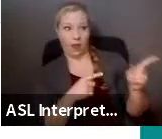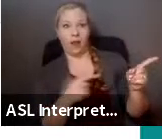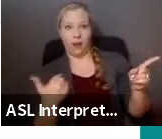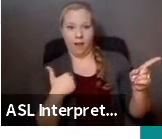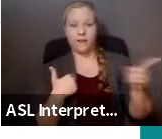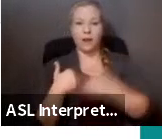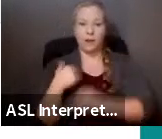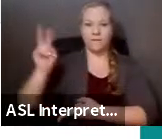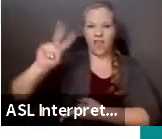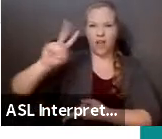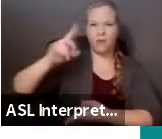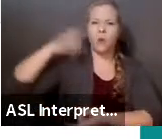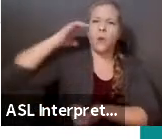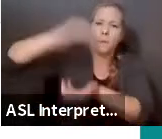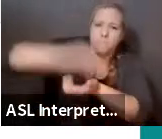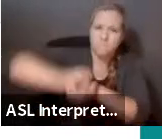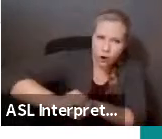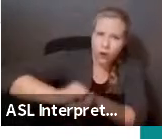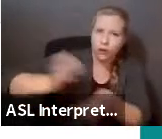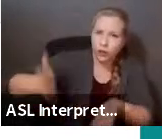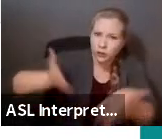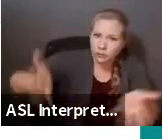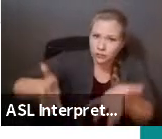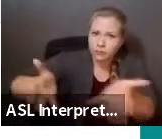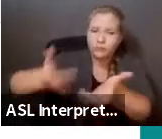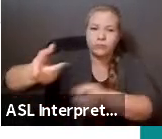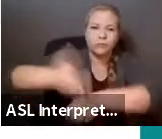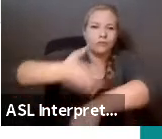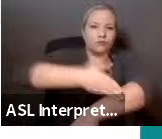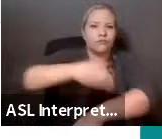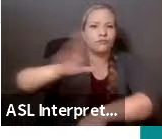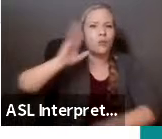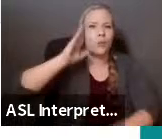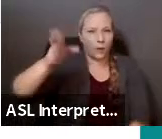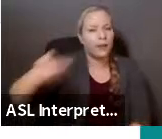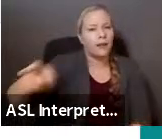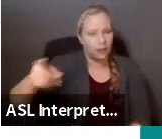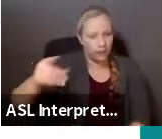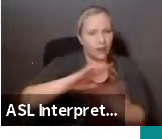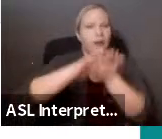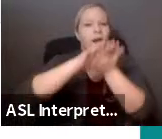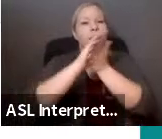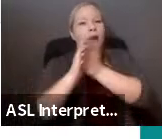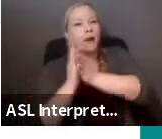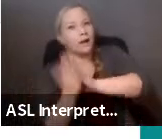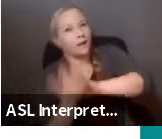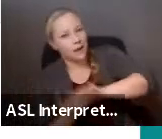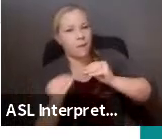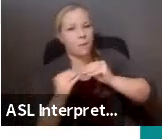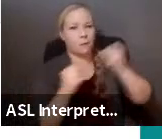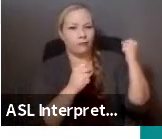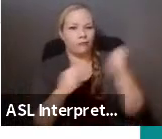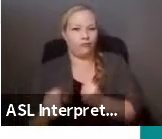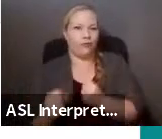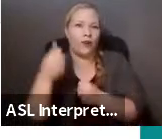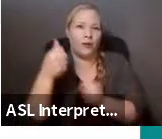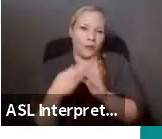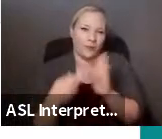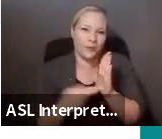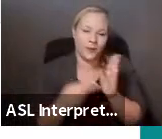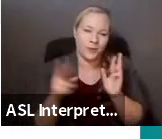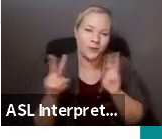develop theirs, so that they're going to be pretty robust as well. And we're anticipating that. Next